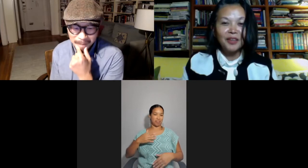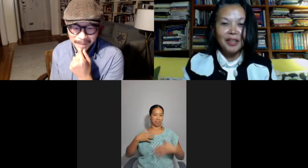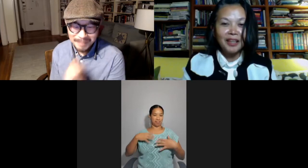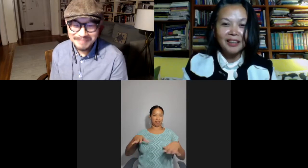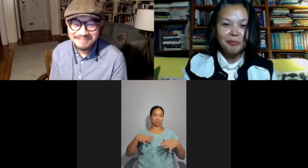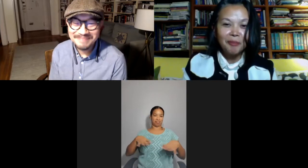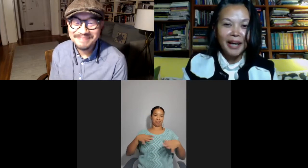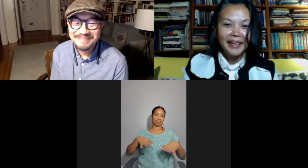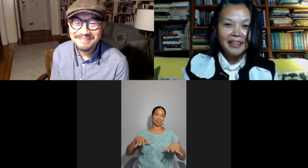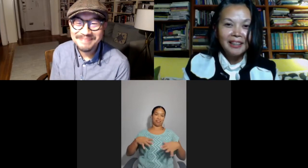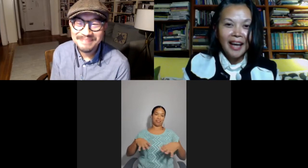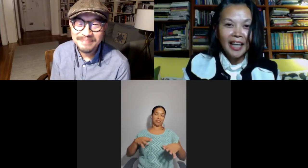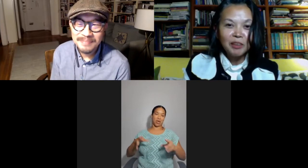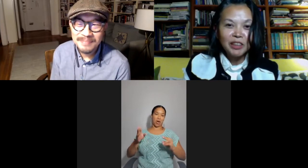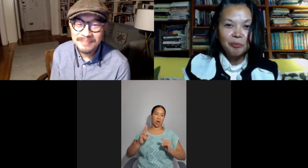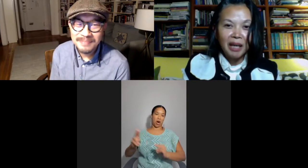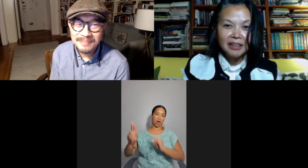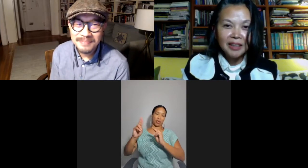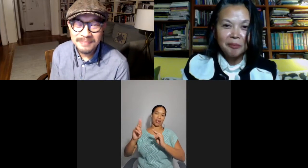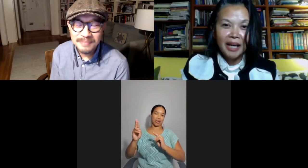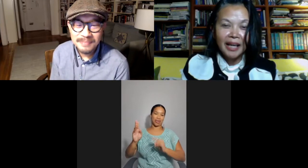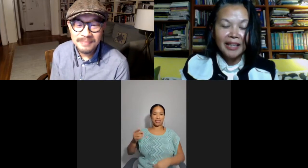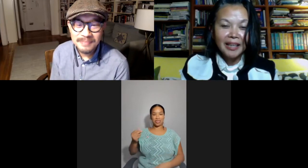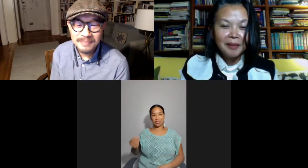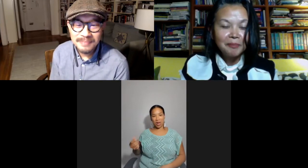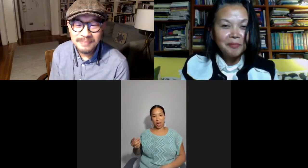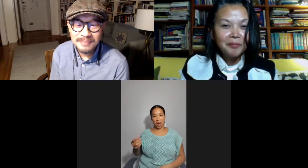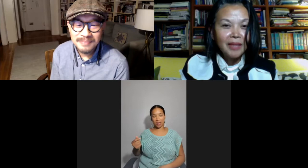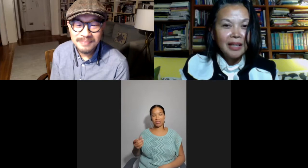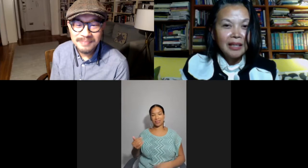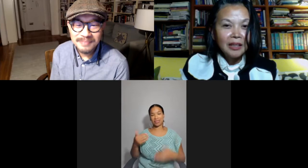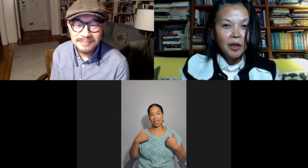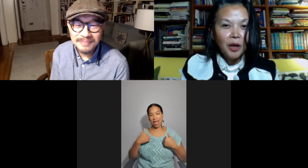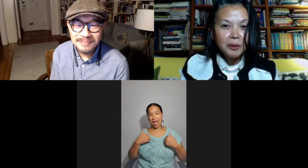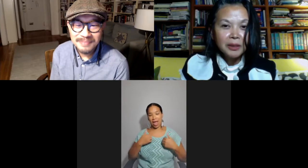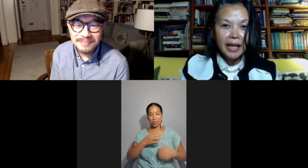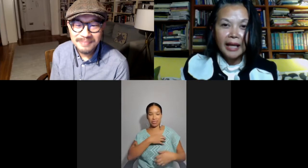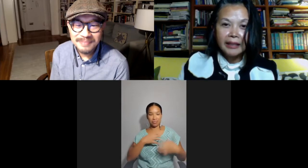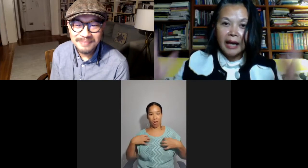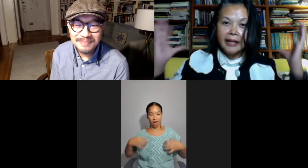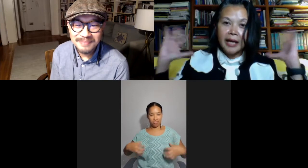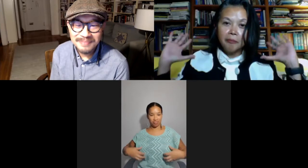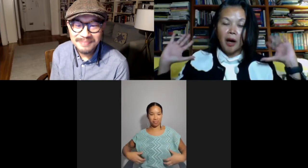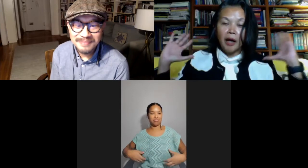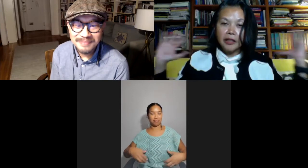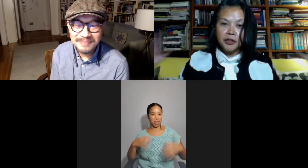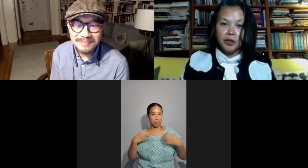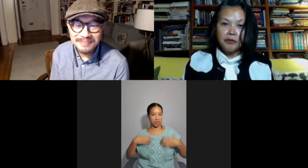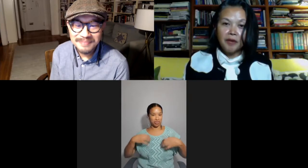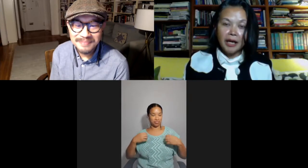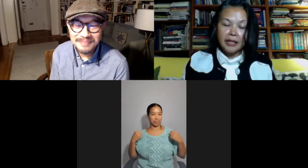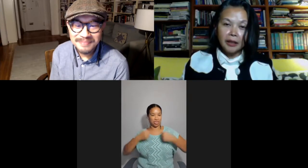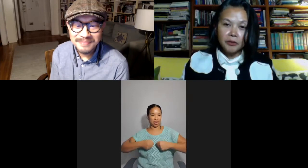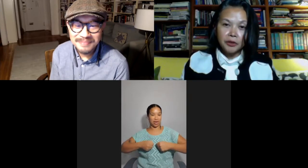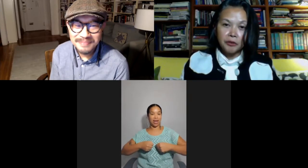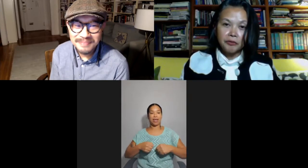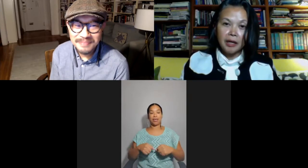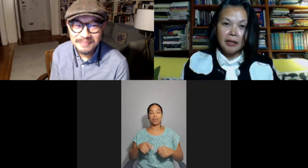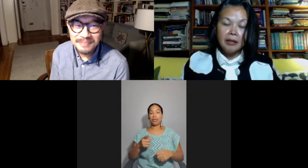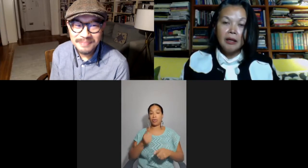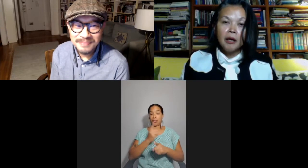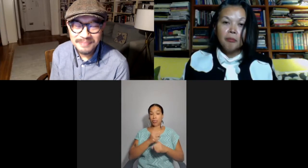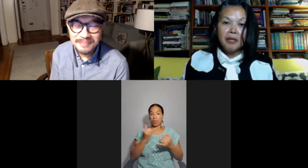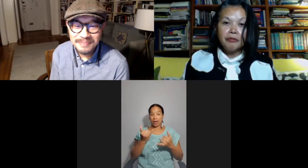thing going on in my animal spots on my coat. And I am on a sofa, a yellow